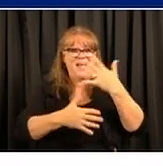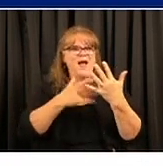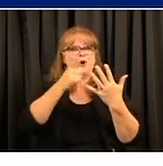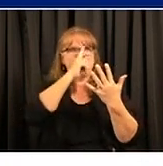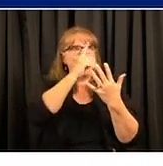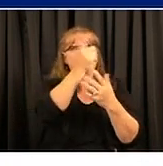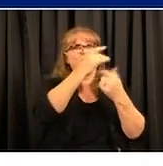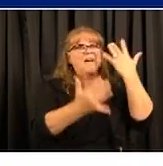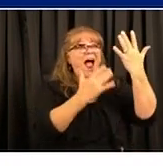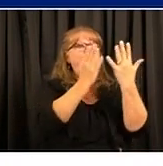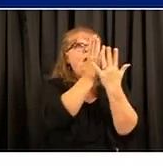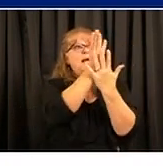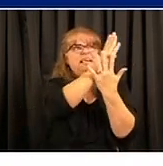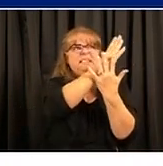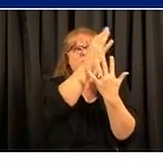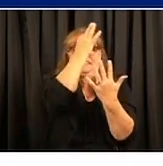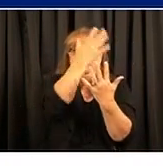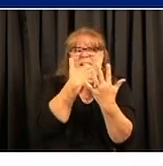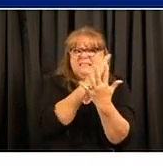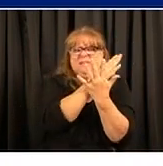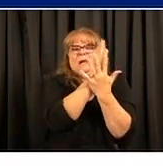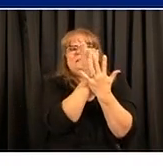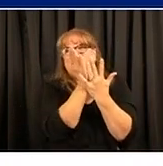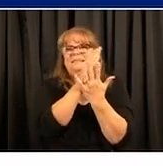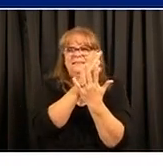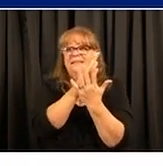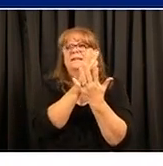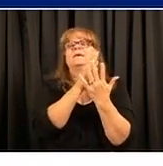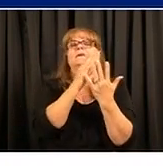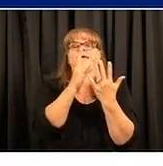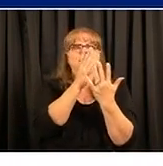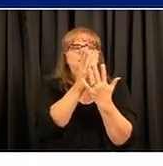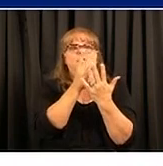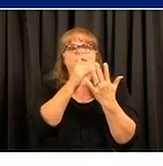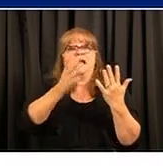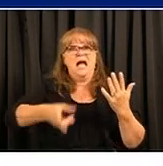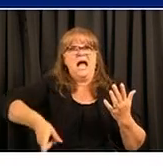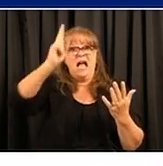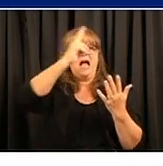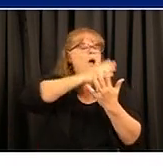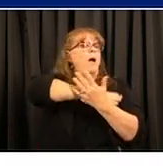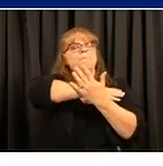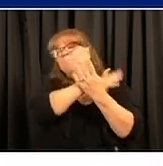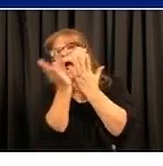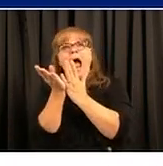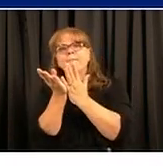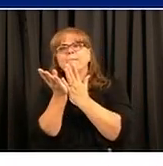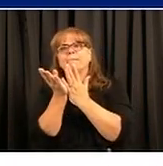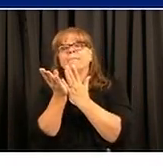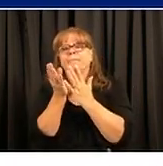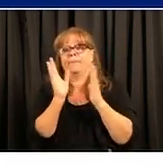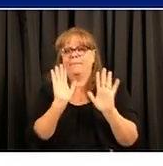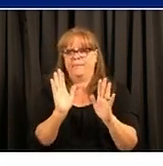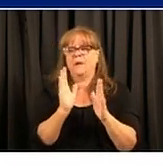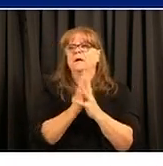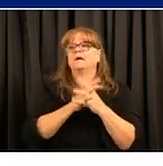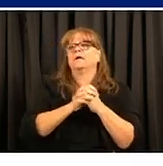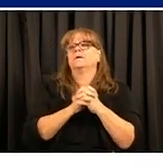and they're very visual. Sort of modeled after that. I think Coloradans are no stranger to the fire danger bars. This is a